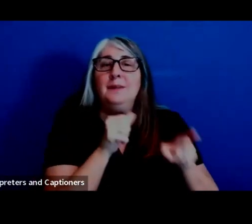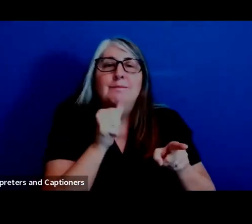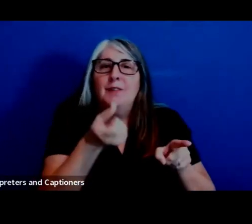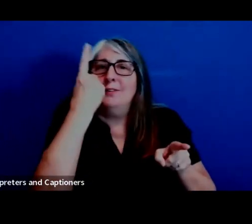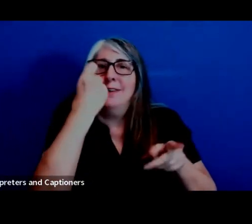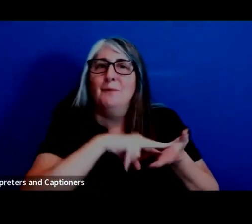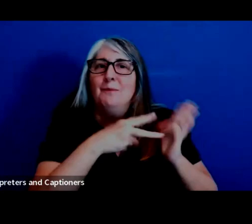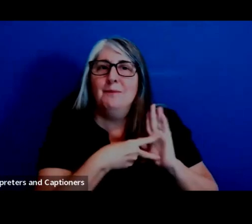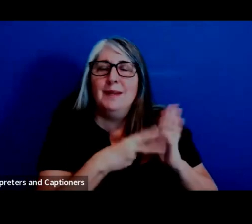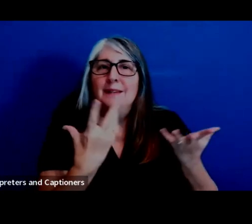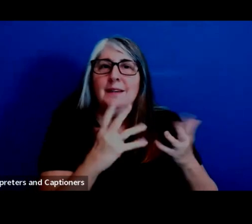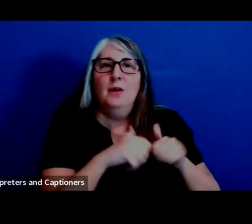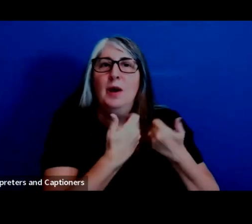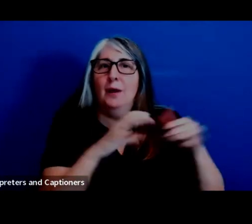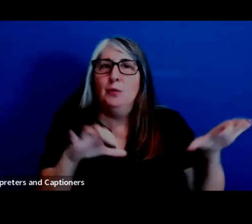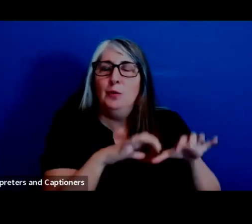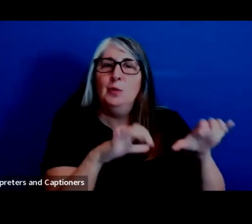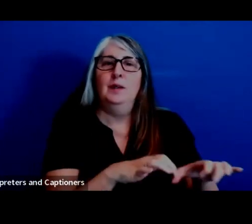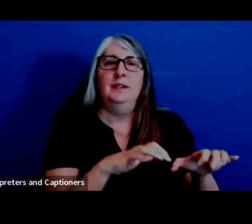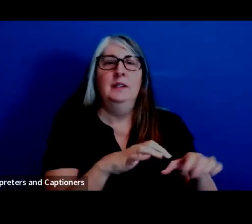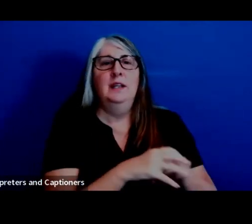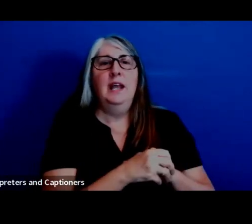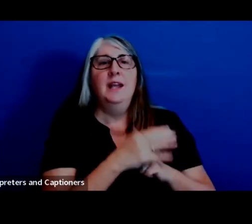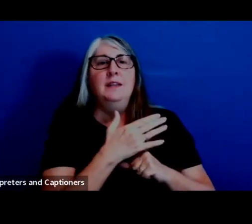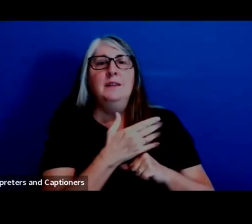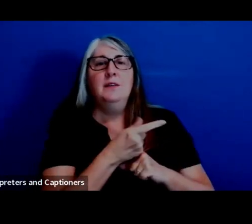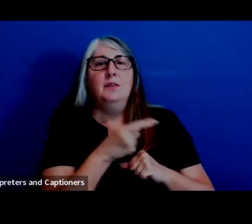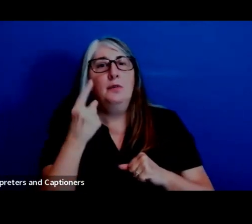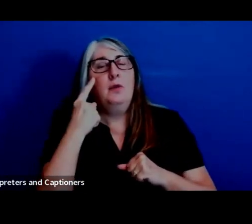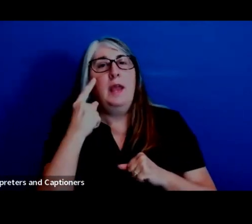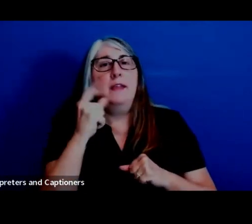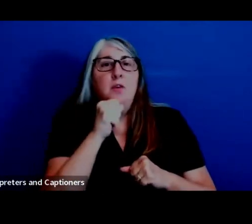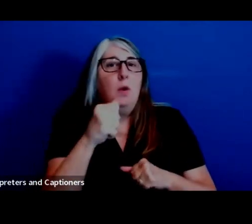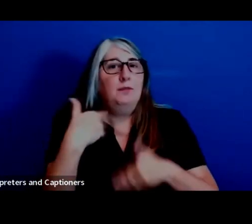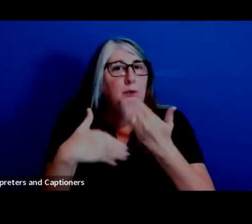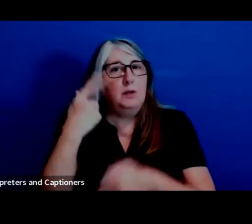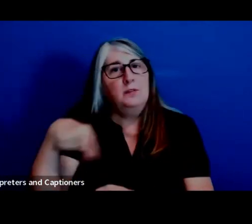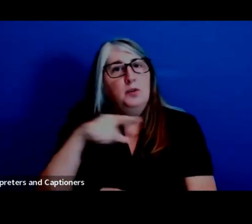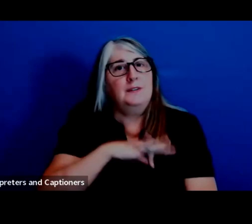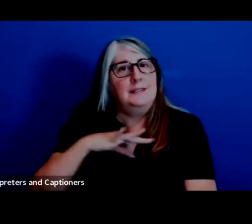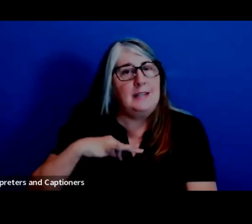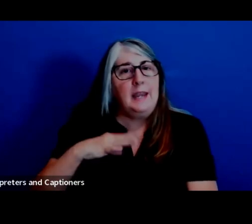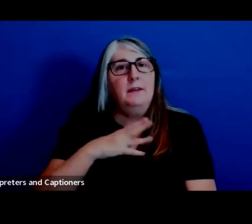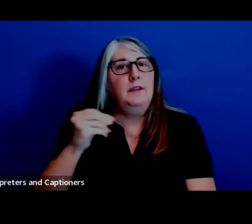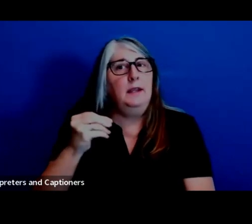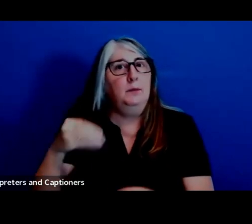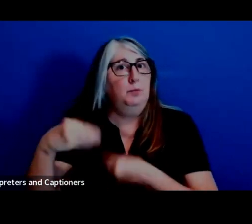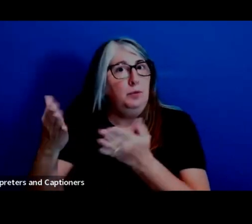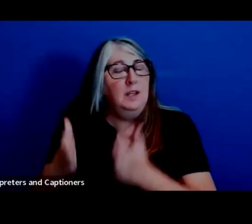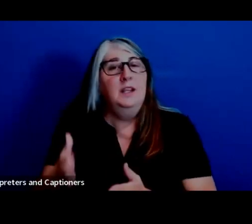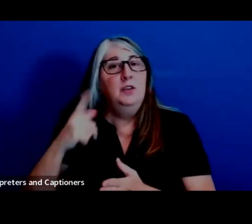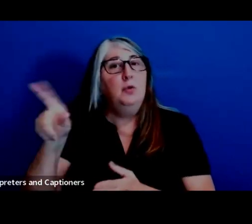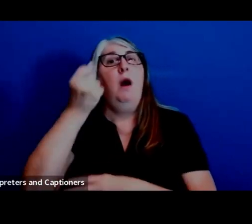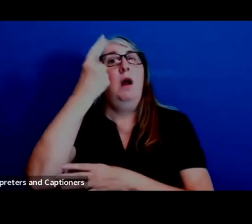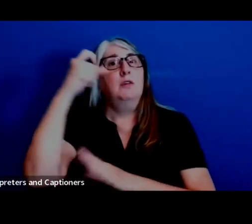staff of these programs and services to gain a deeper knowledge and a deeper insight in about what these things